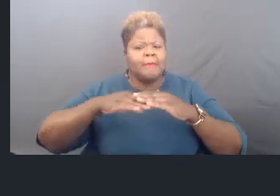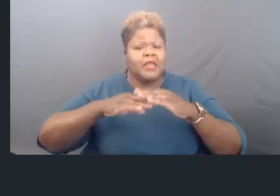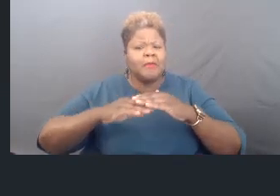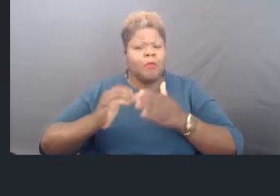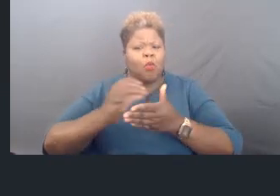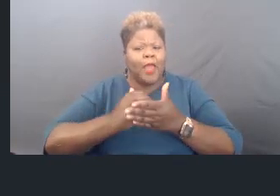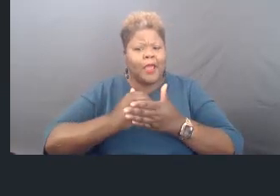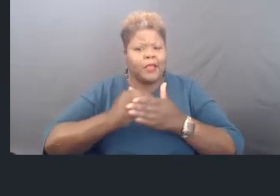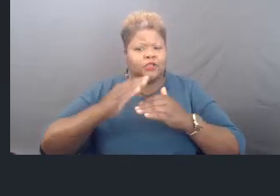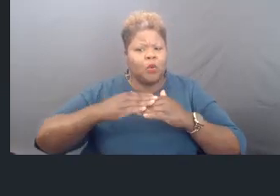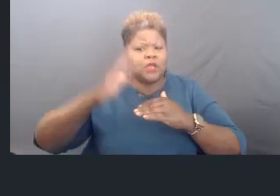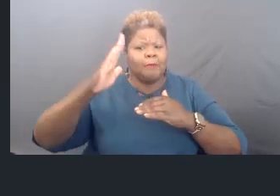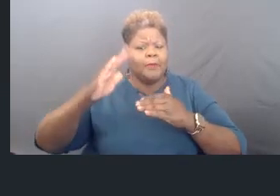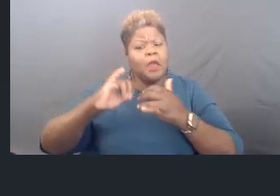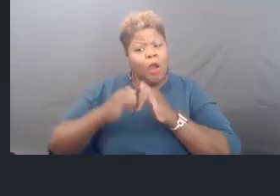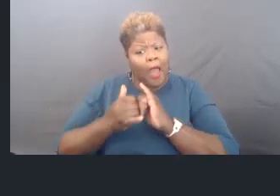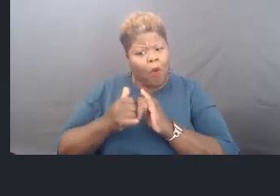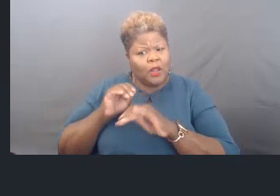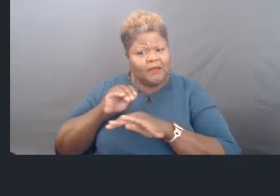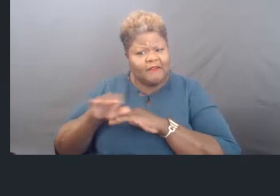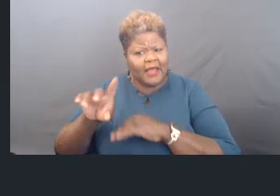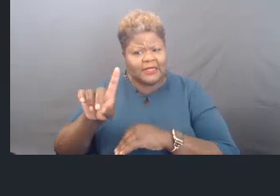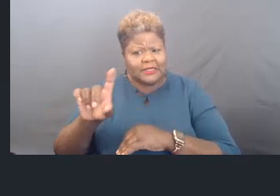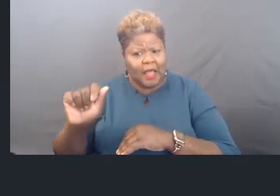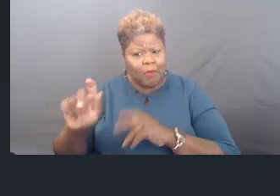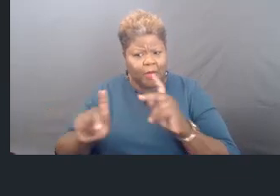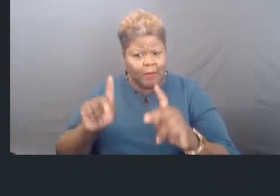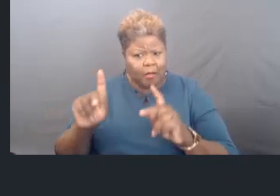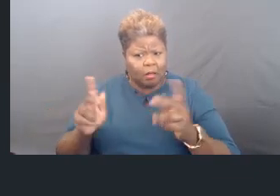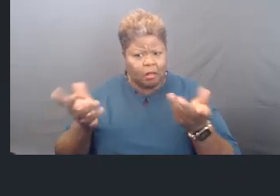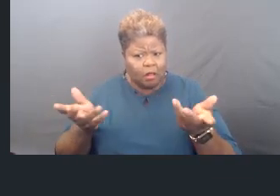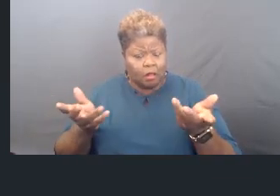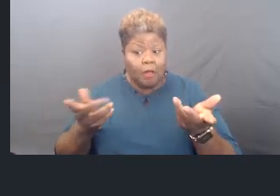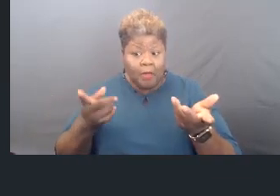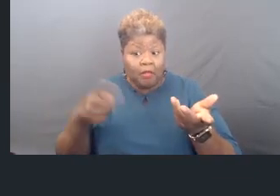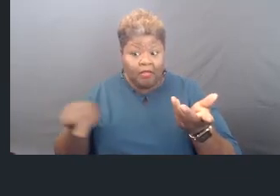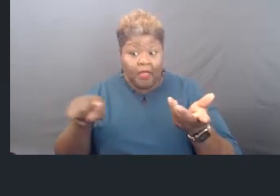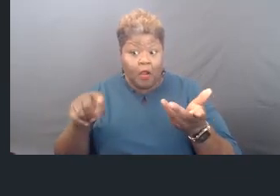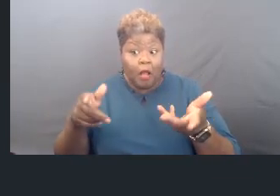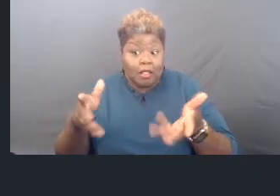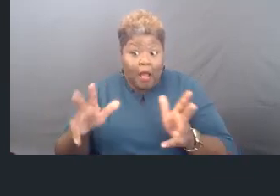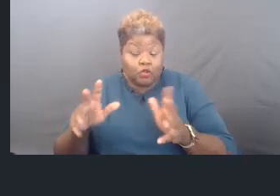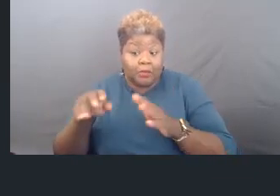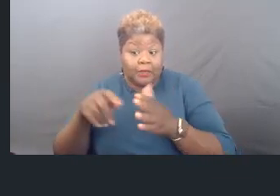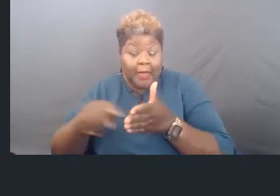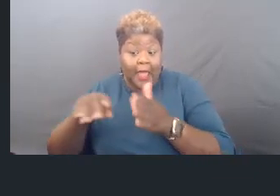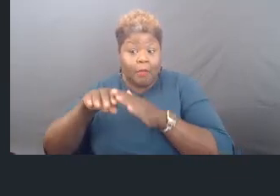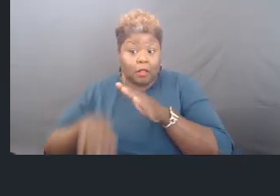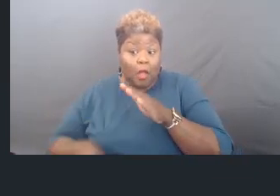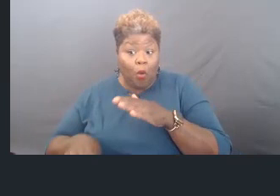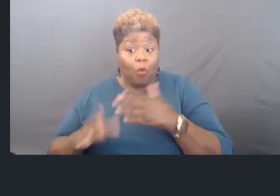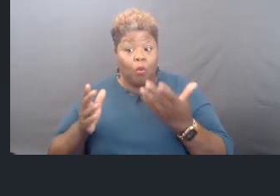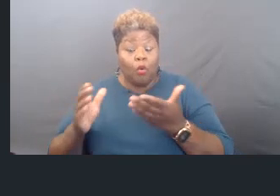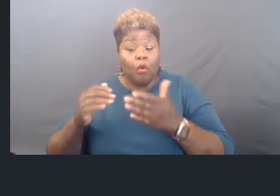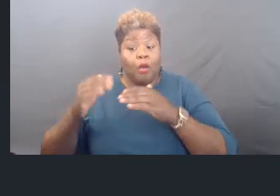that, who are allowed to be paid below the minimum wage in 38 states? Just ask how larger